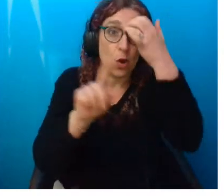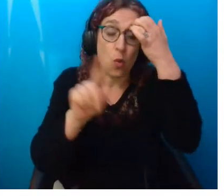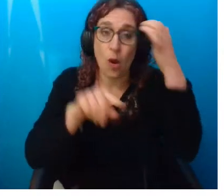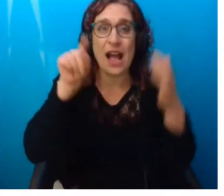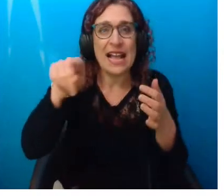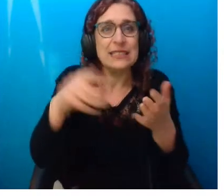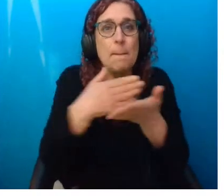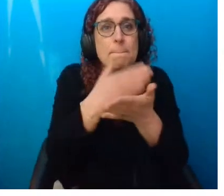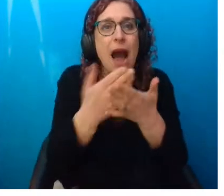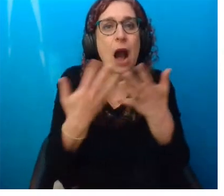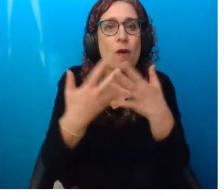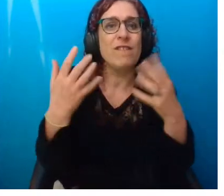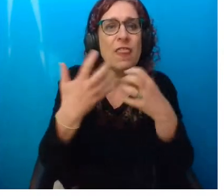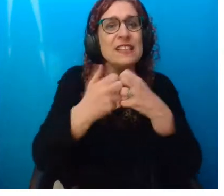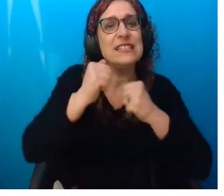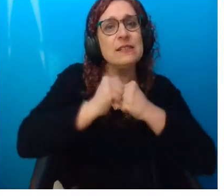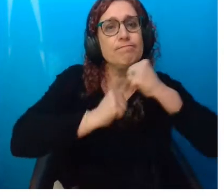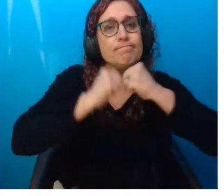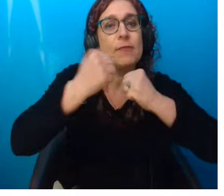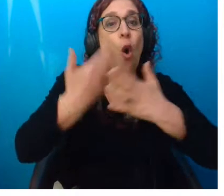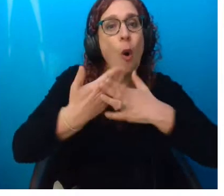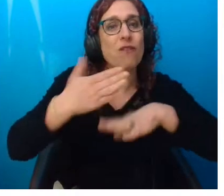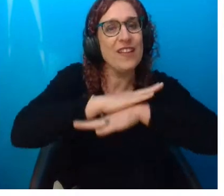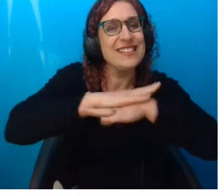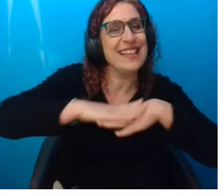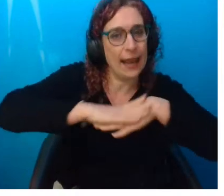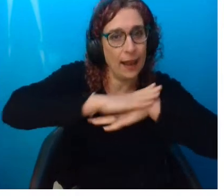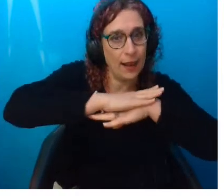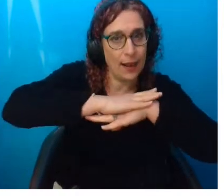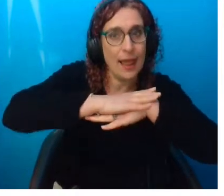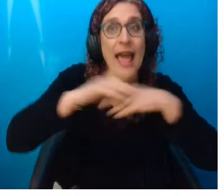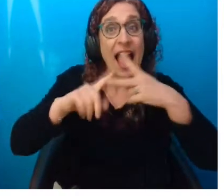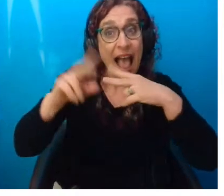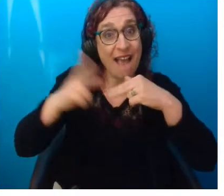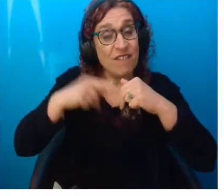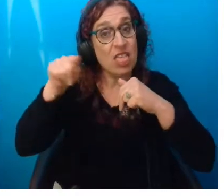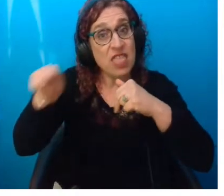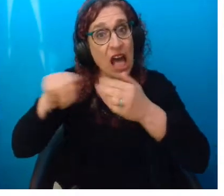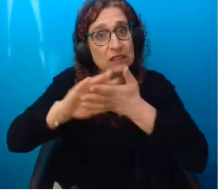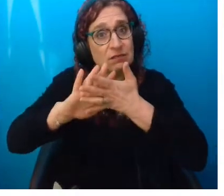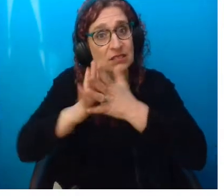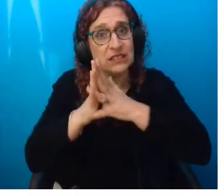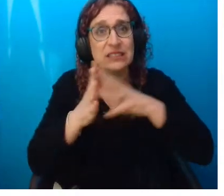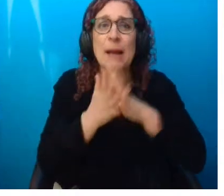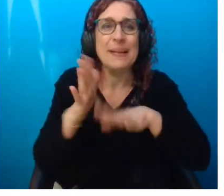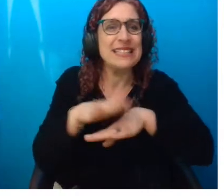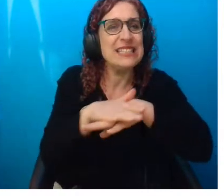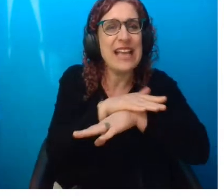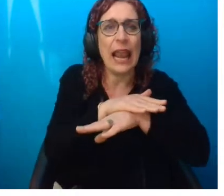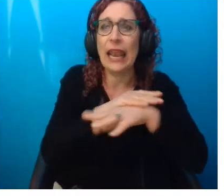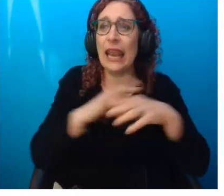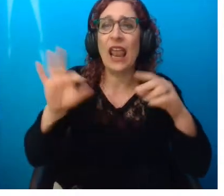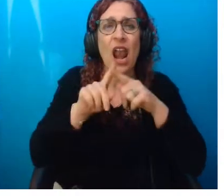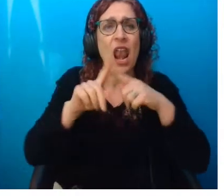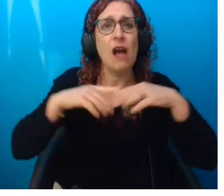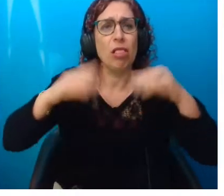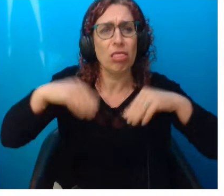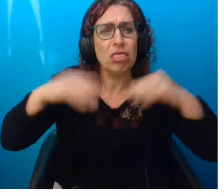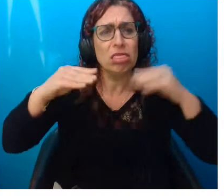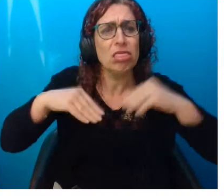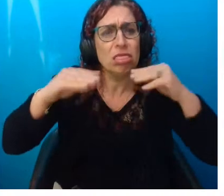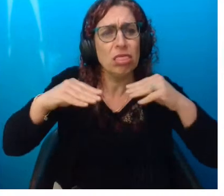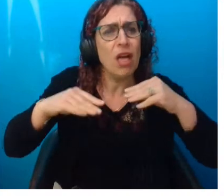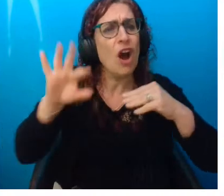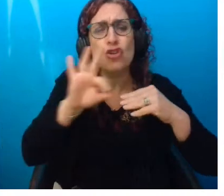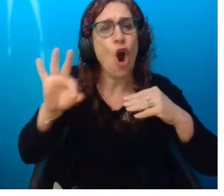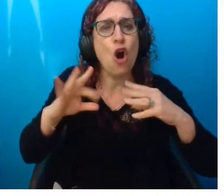skin. And when that is mutated, the skin is dilapidated, so it doesn't look like it should. It's not nice and